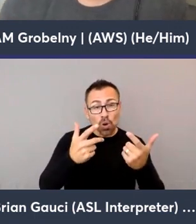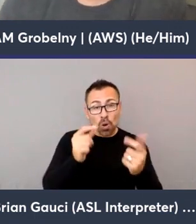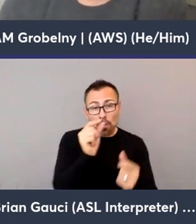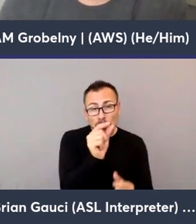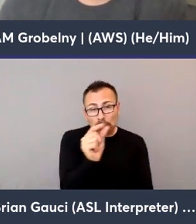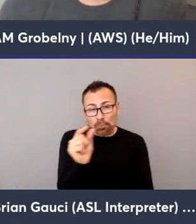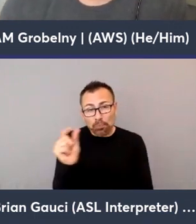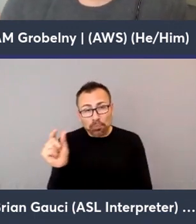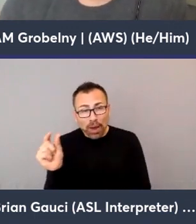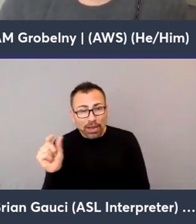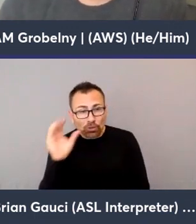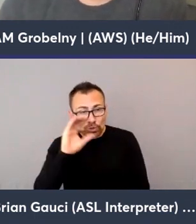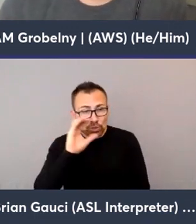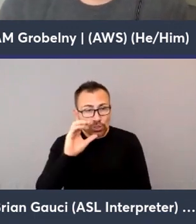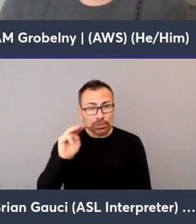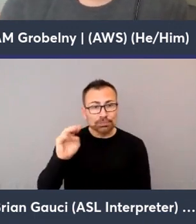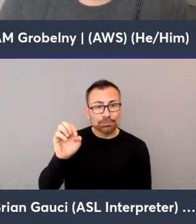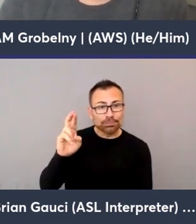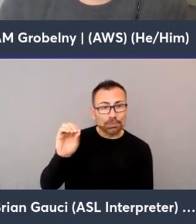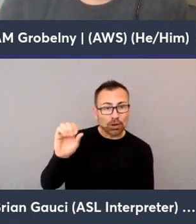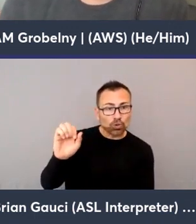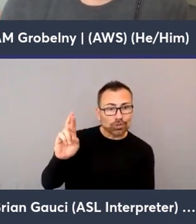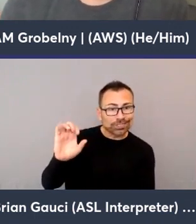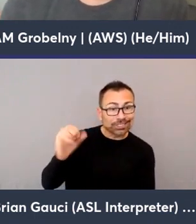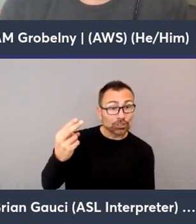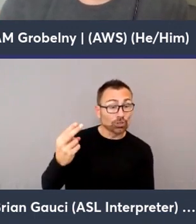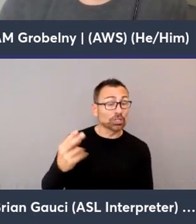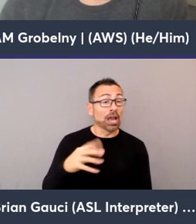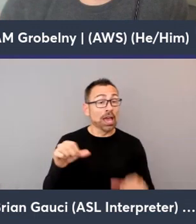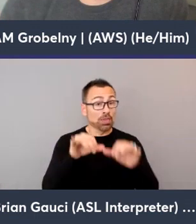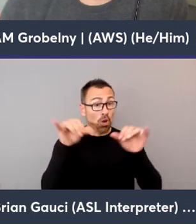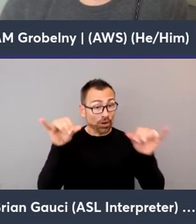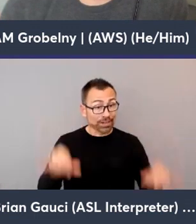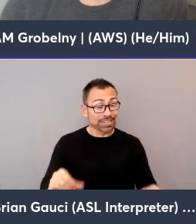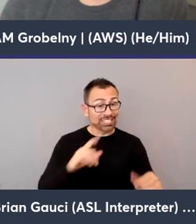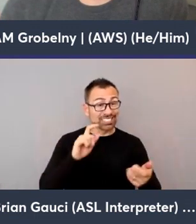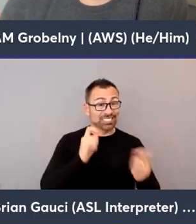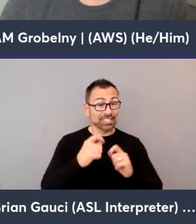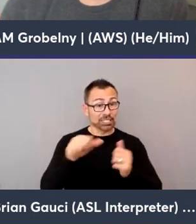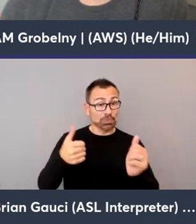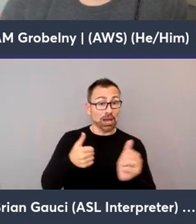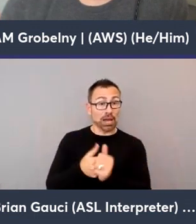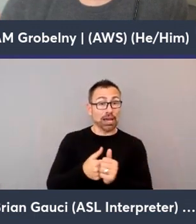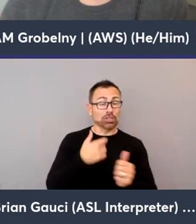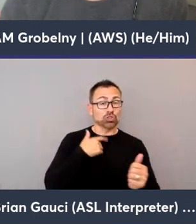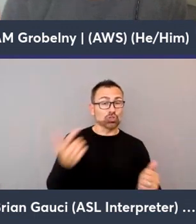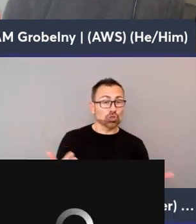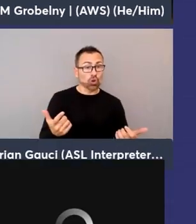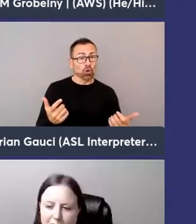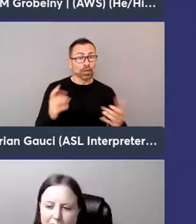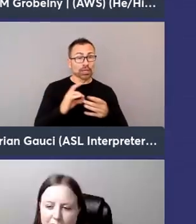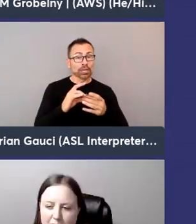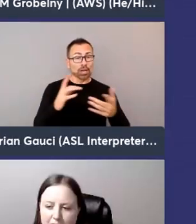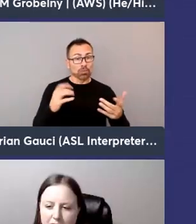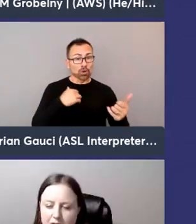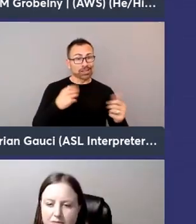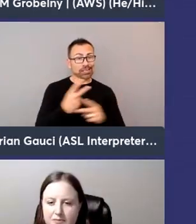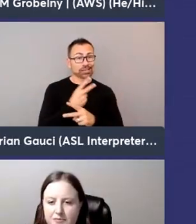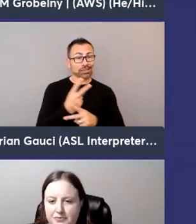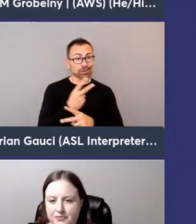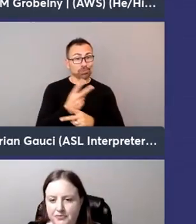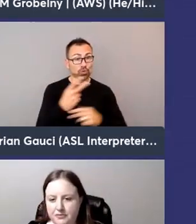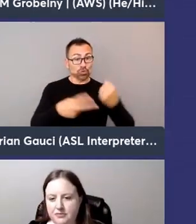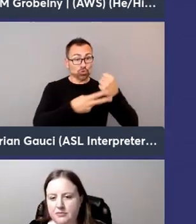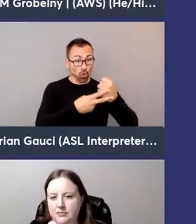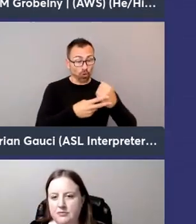changing the architecture behind the scenes where we decouple storage and compute. And that's what you see over here, right? Once we were able